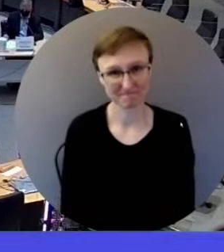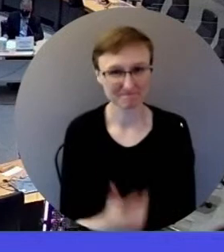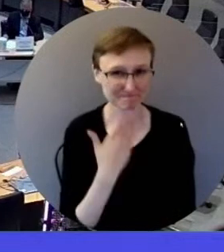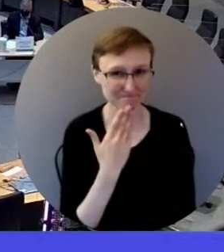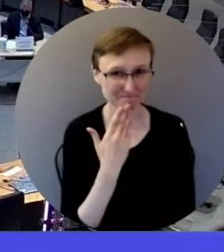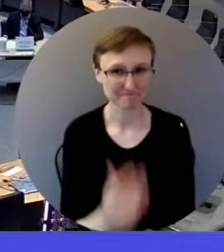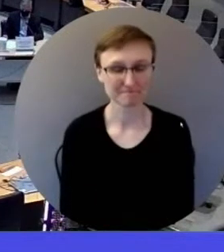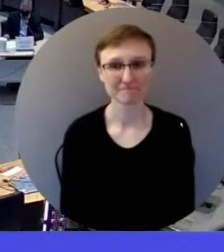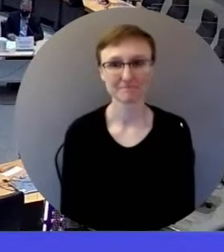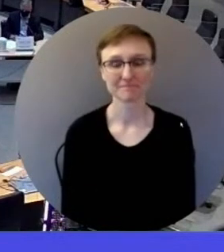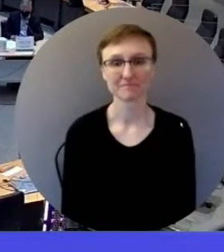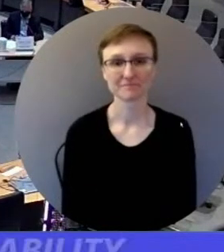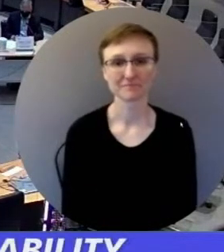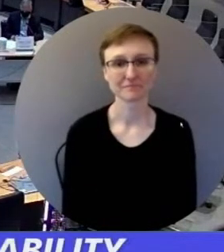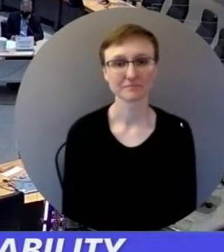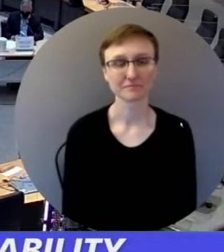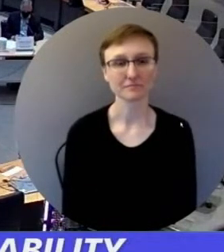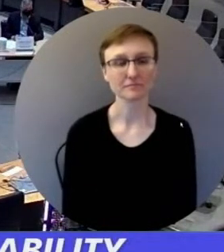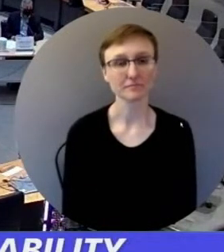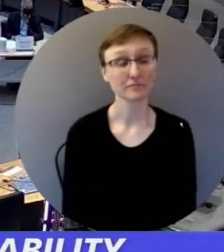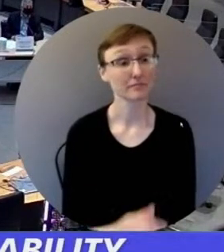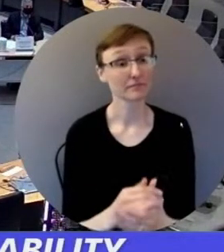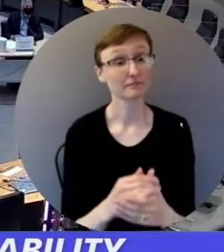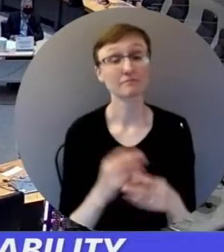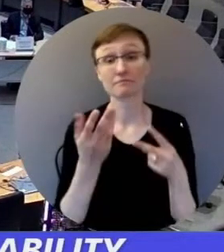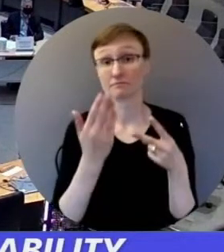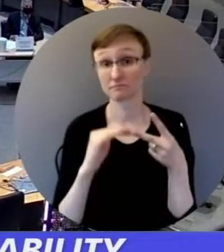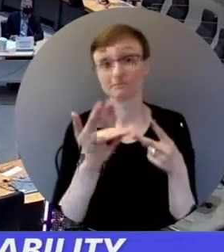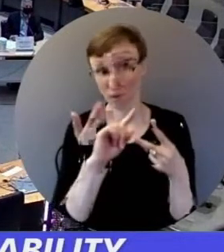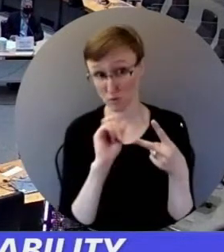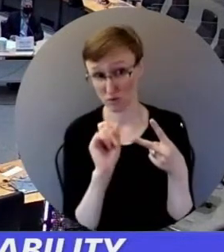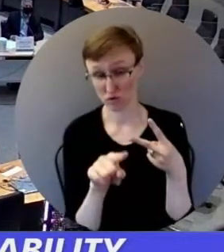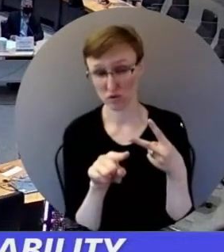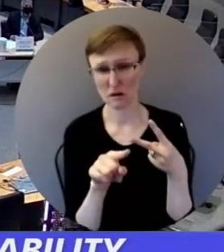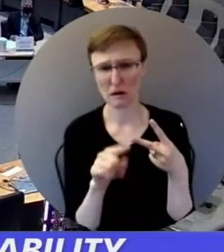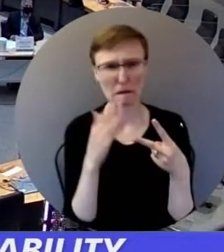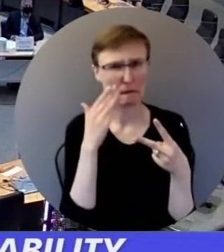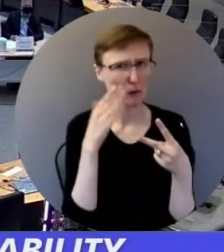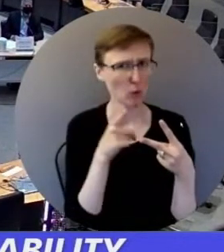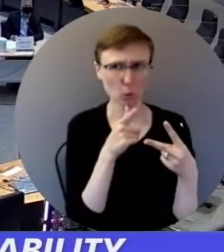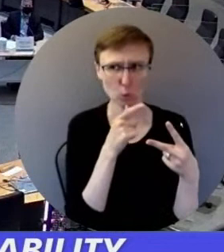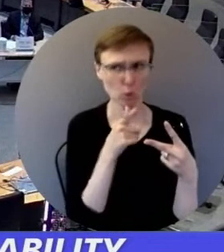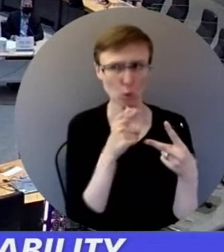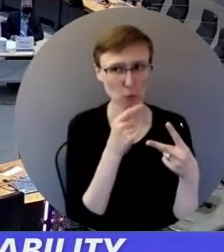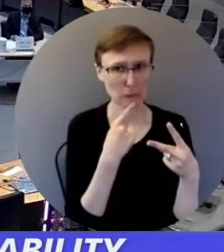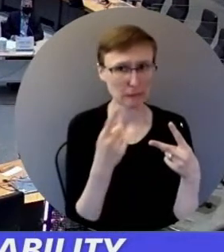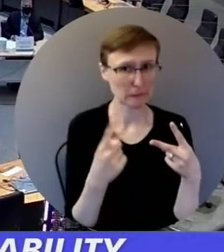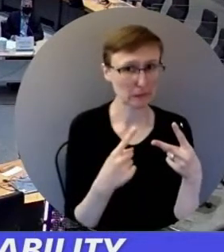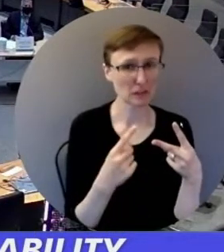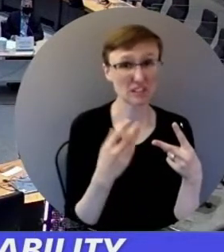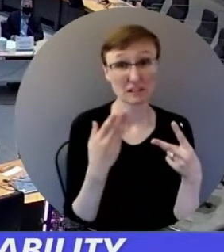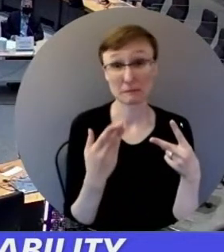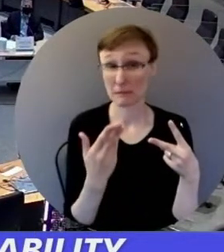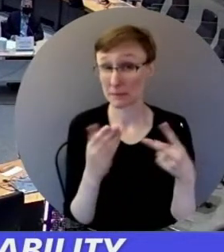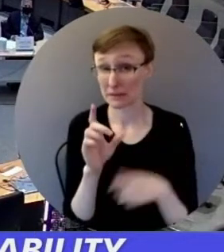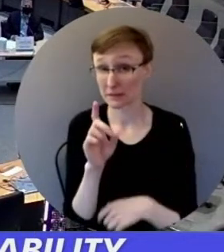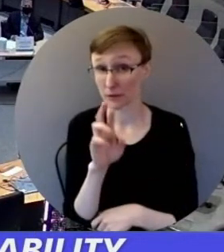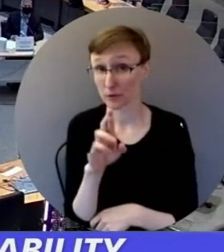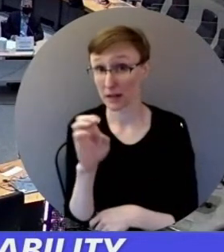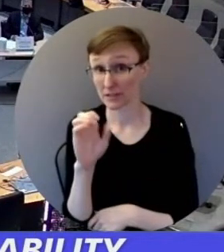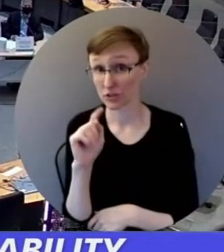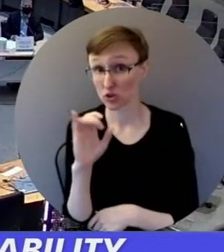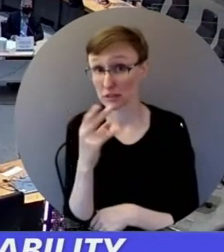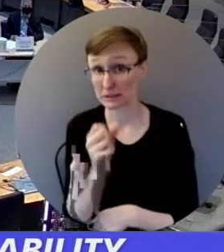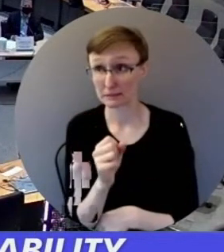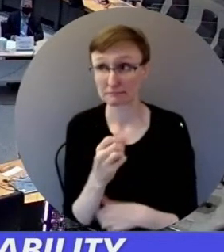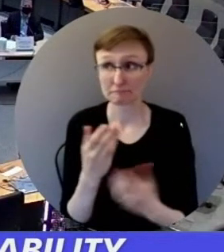Thank you. Now, my follow-up question, I'm not sure exactly who to address, maybe Dr. Etches, Mr. DeMonte, or